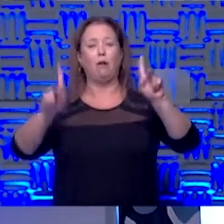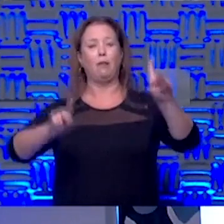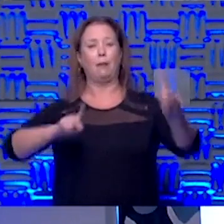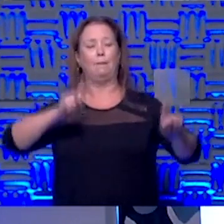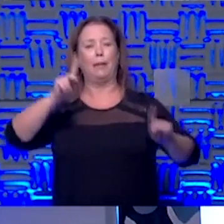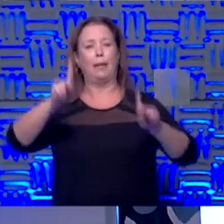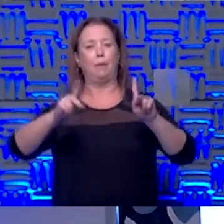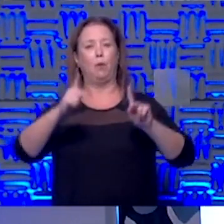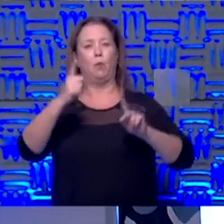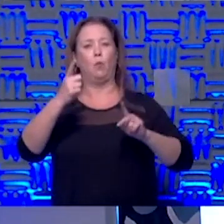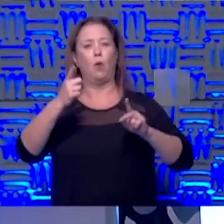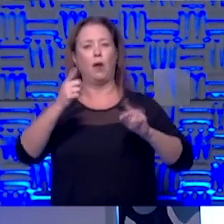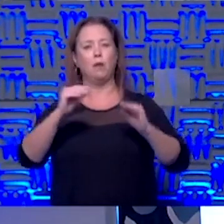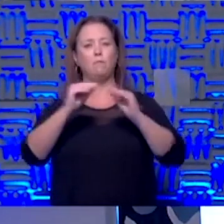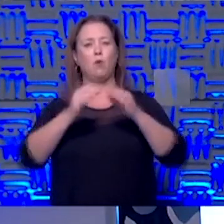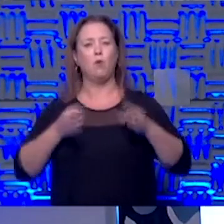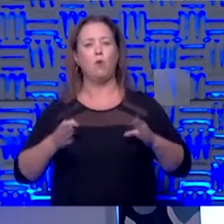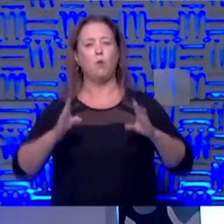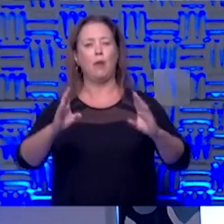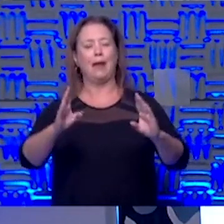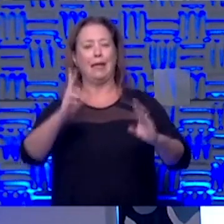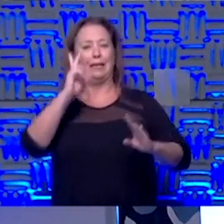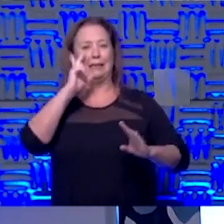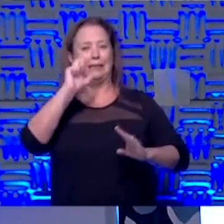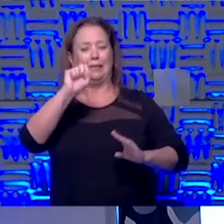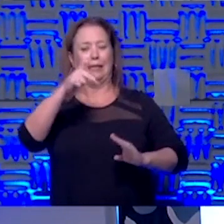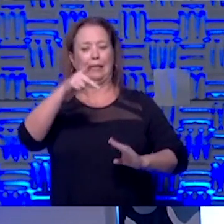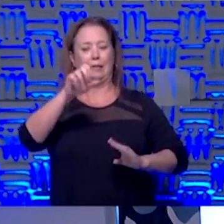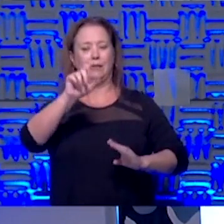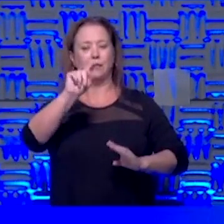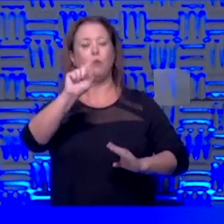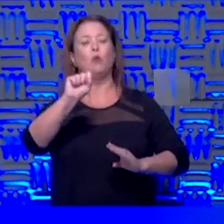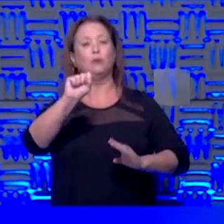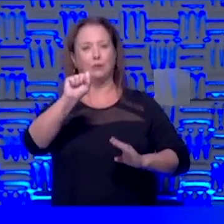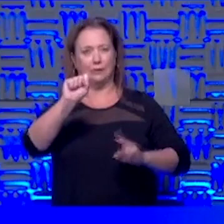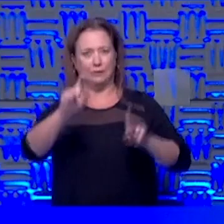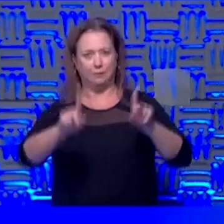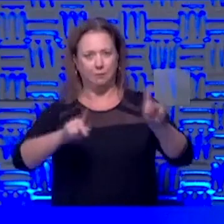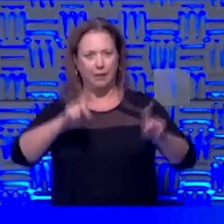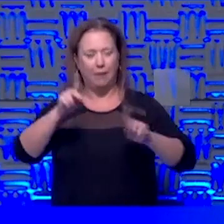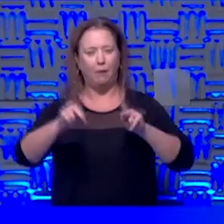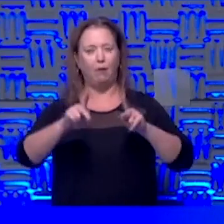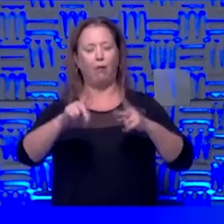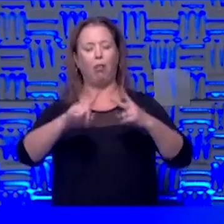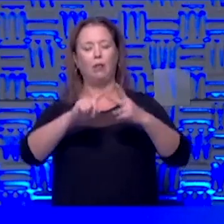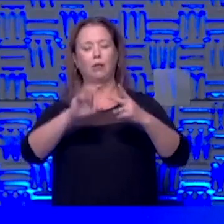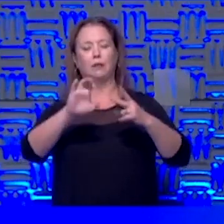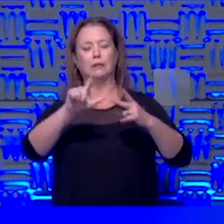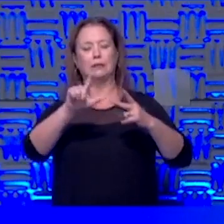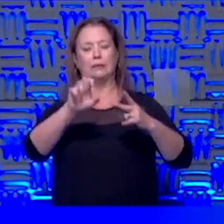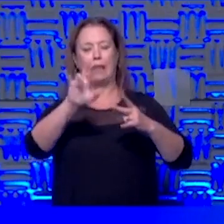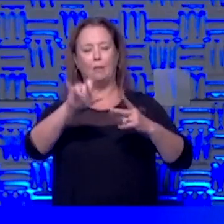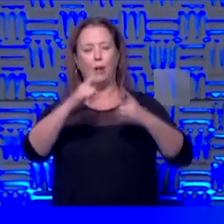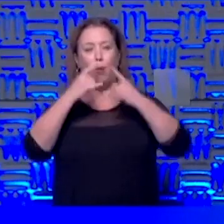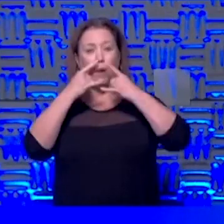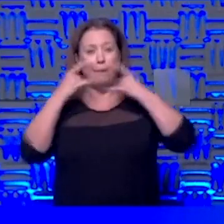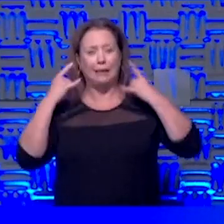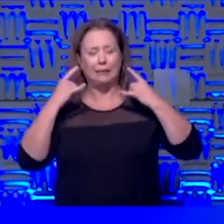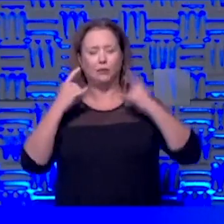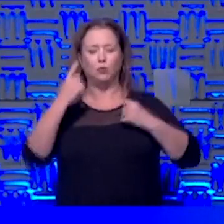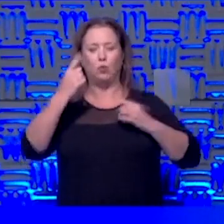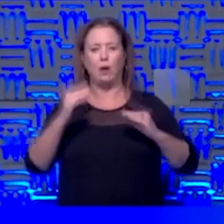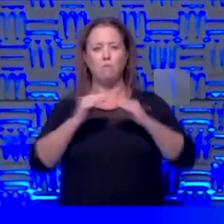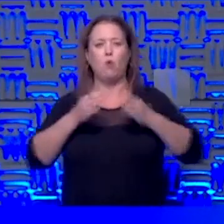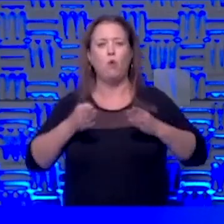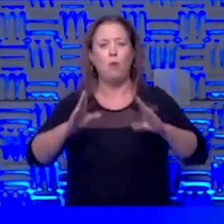just one more way to get the message out, seeing these sports stars wear the mask and seeing celebrities wear the mask, just one more avenue to